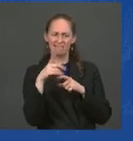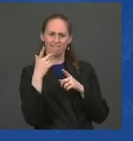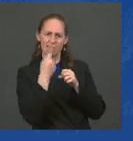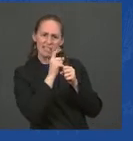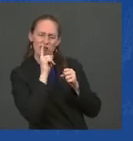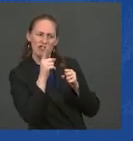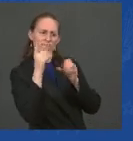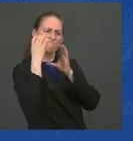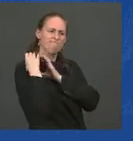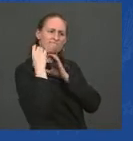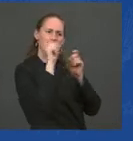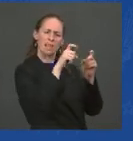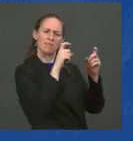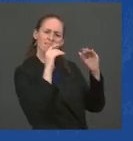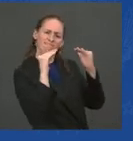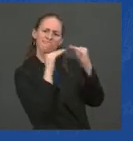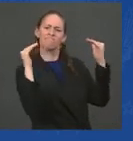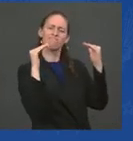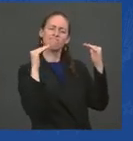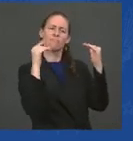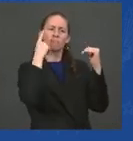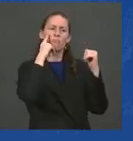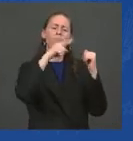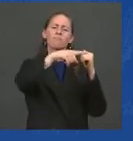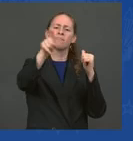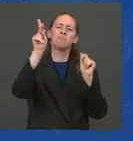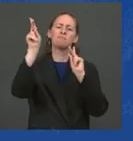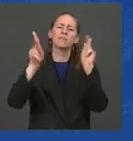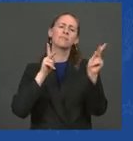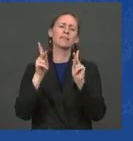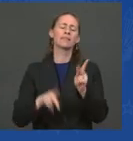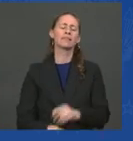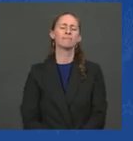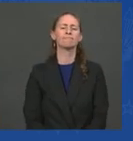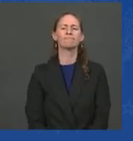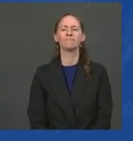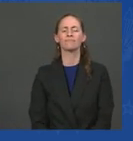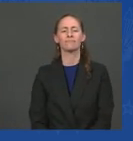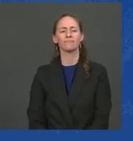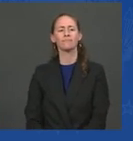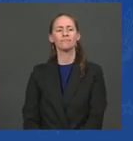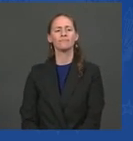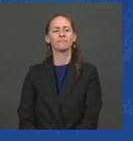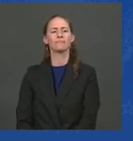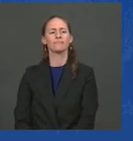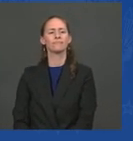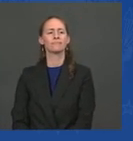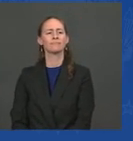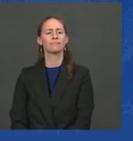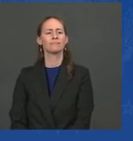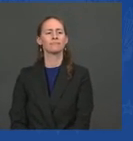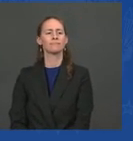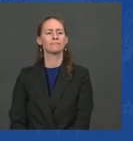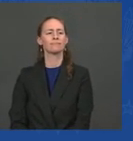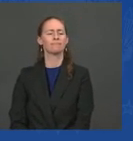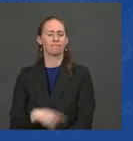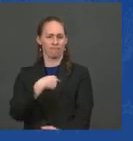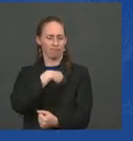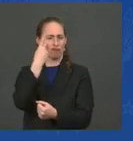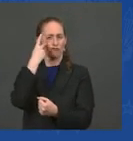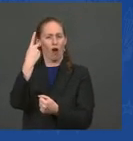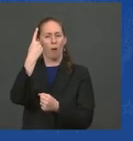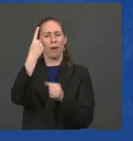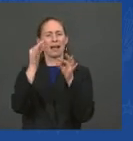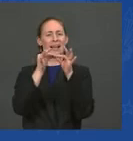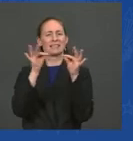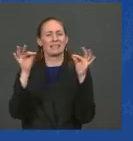And Chris, I came up with the same sentence from your book. Someday, he